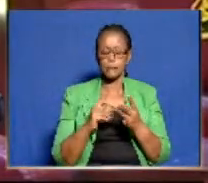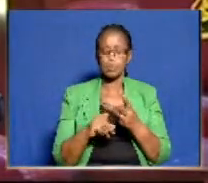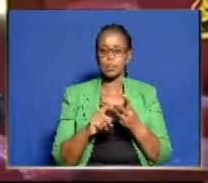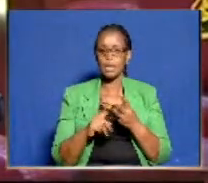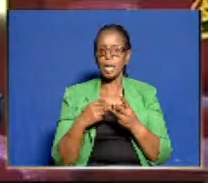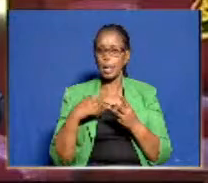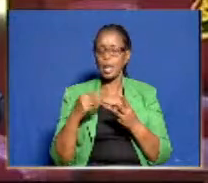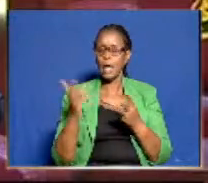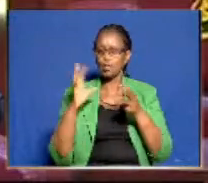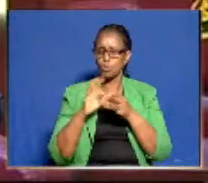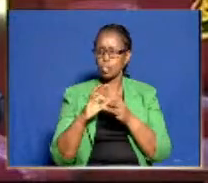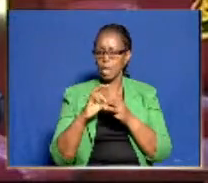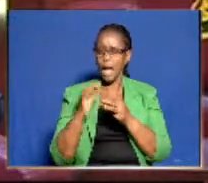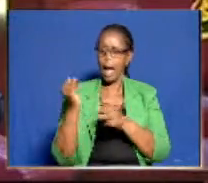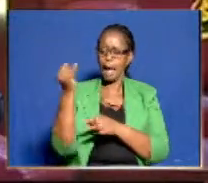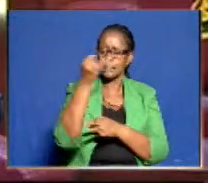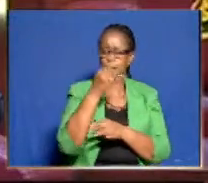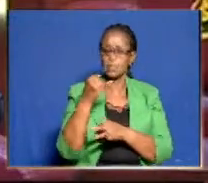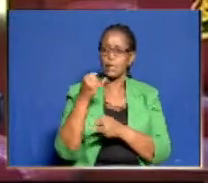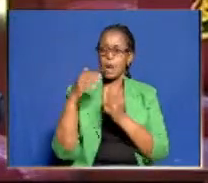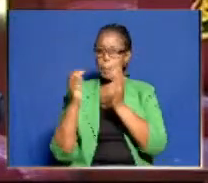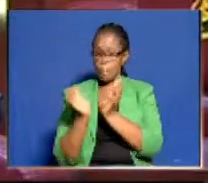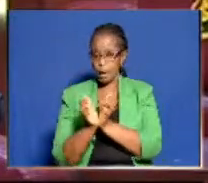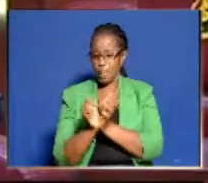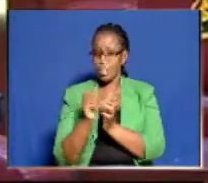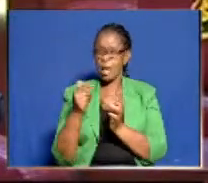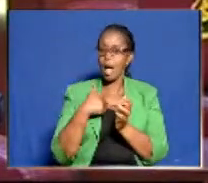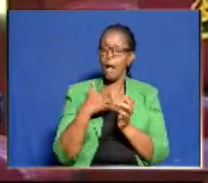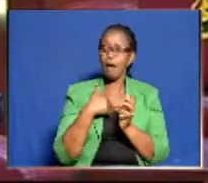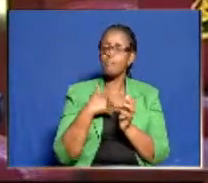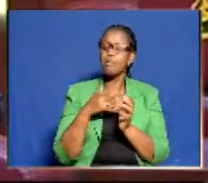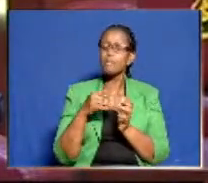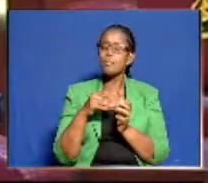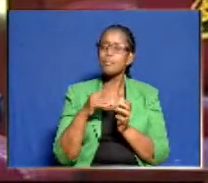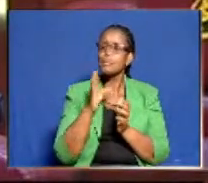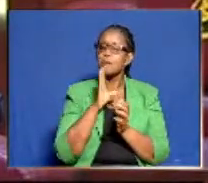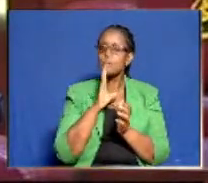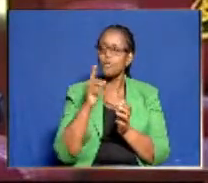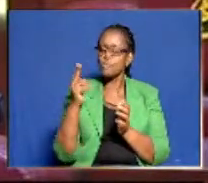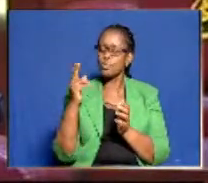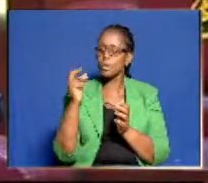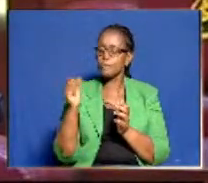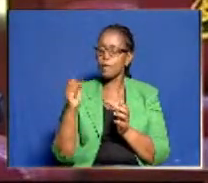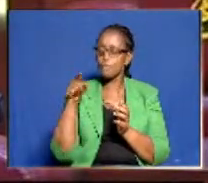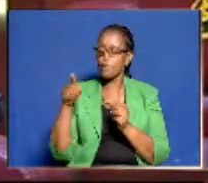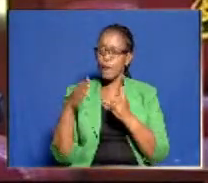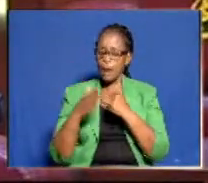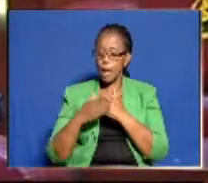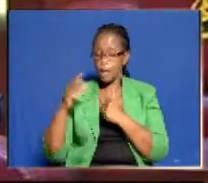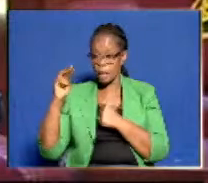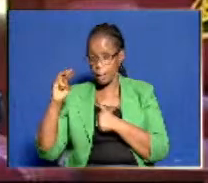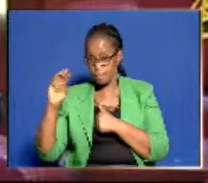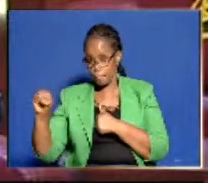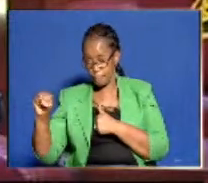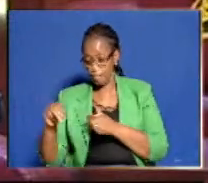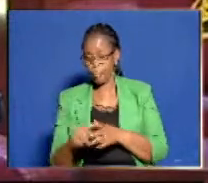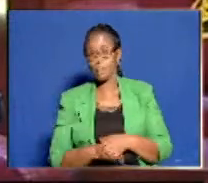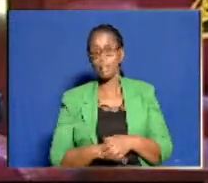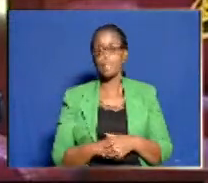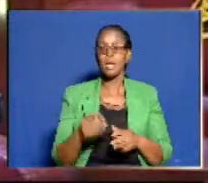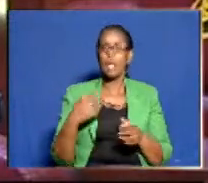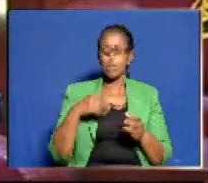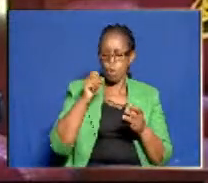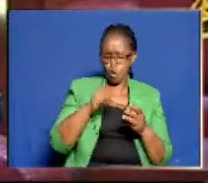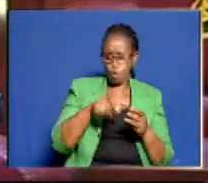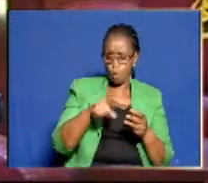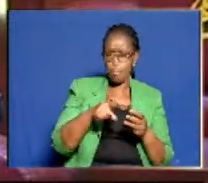Limited, which they have a pending bill of 25.9 million. In the crop sector, we have a pending bill to the